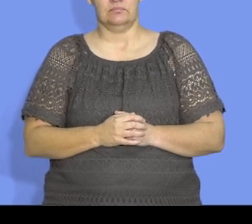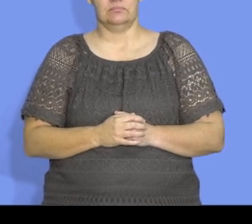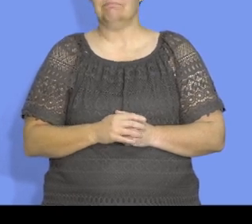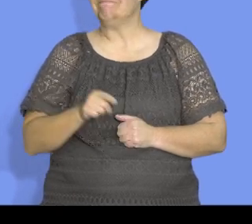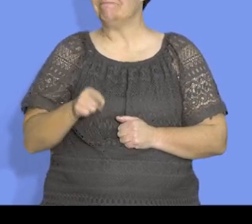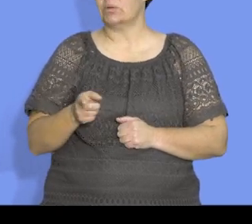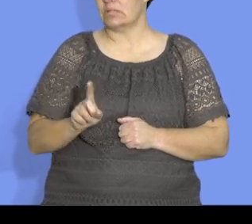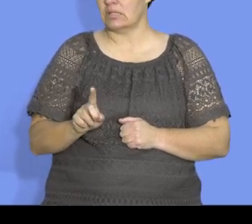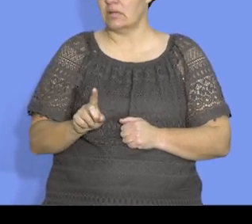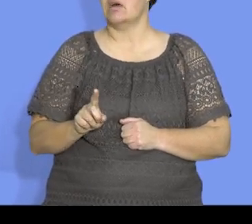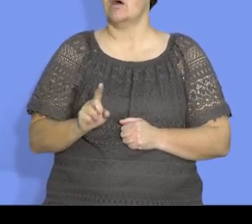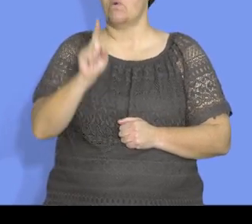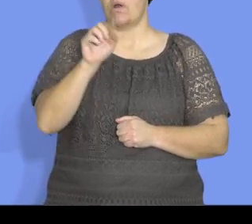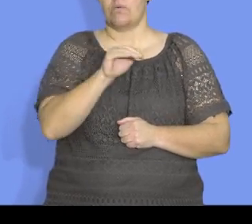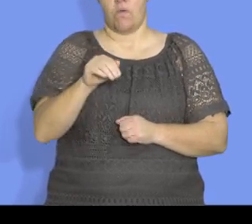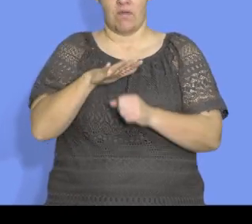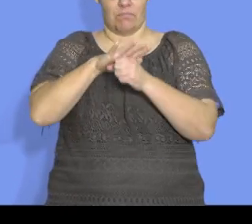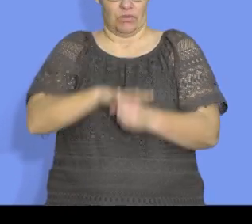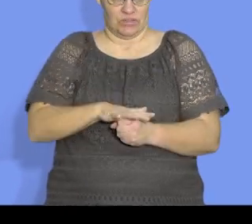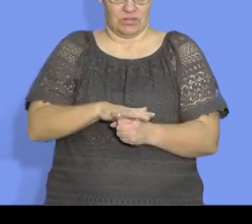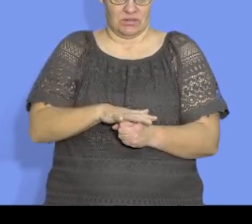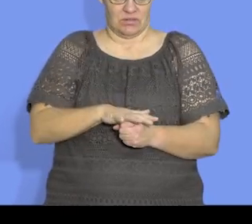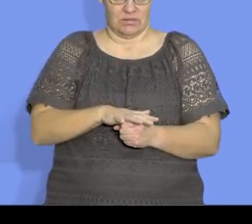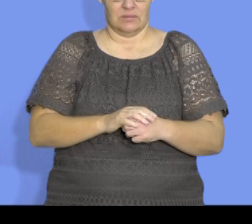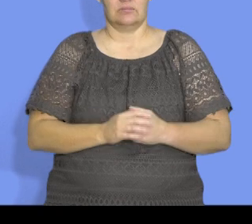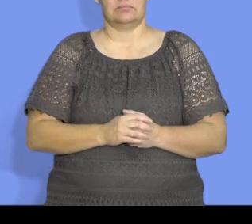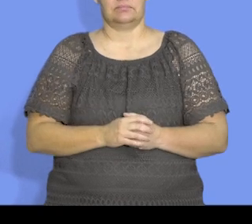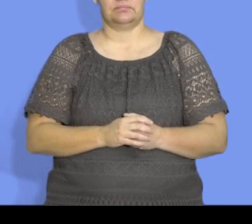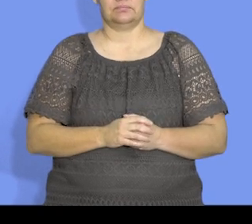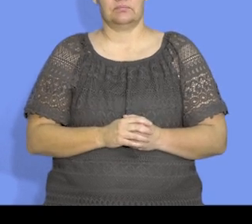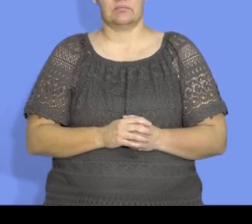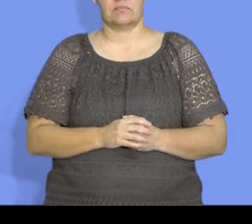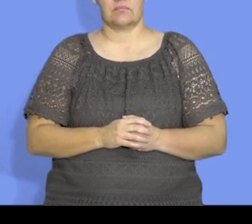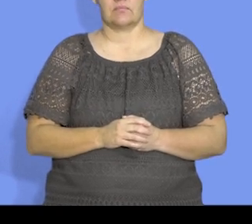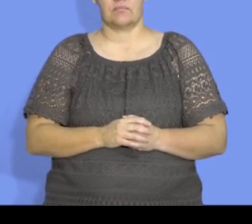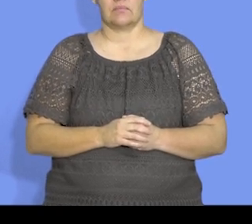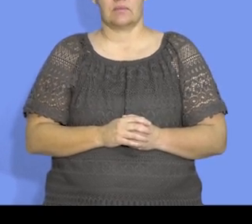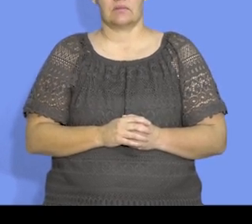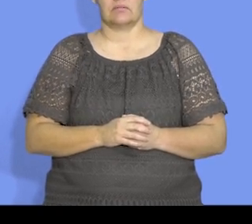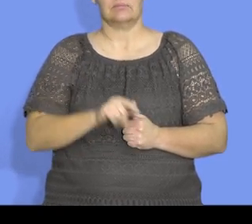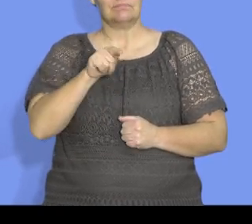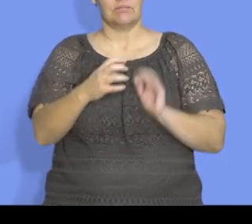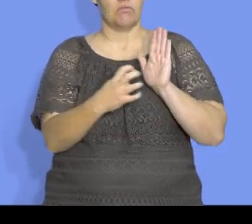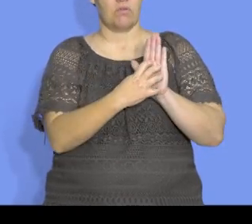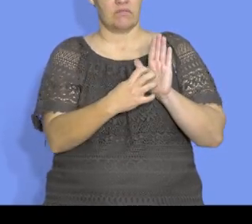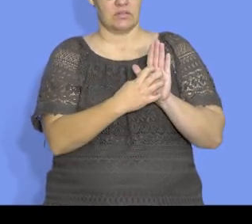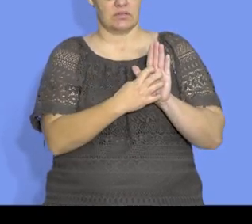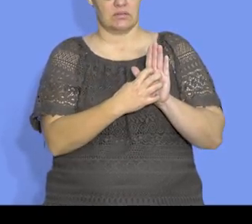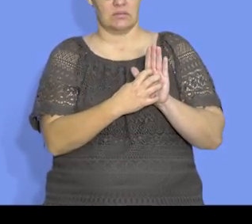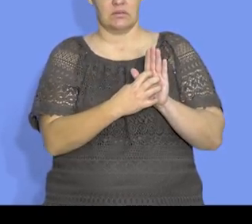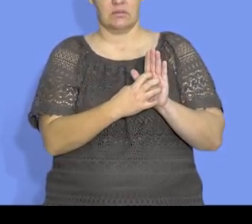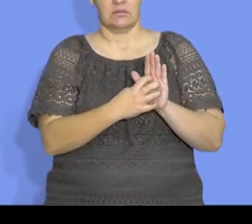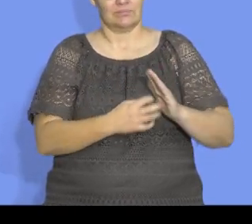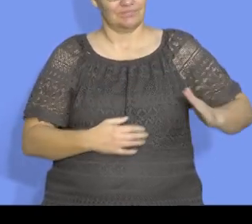this case, it's 1 over pressure, or the reciprocal of pressure. Now notice this graph line